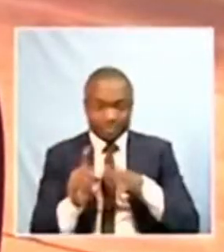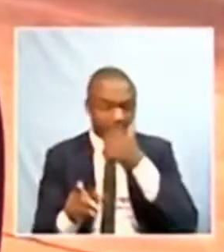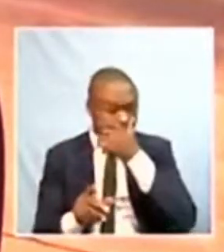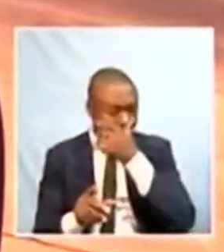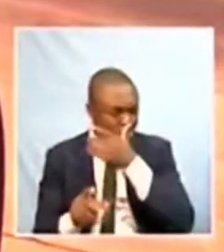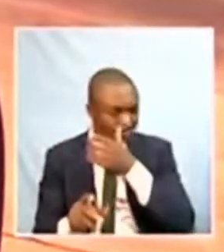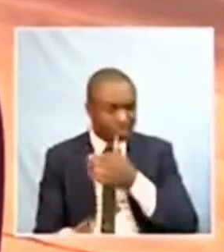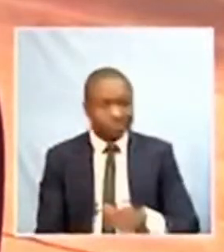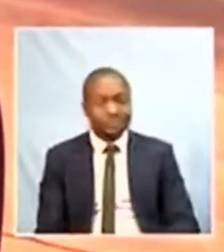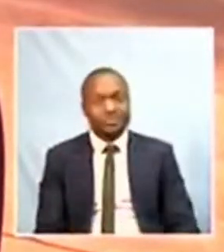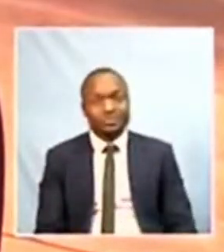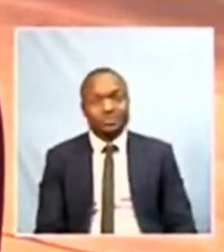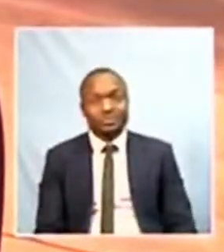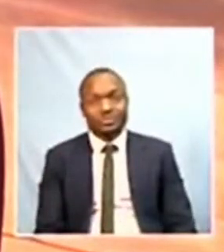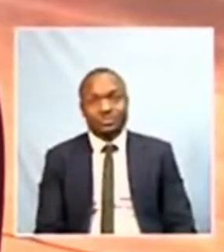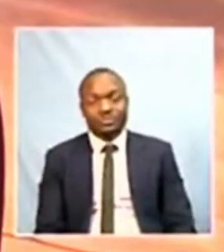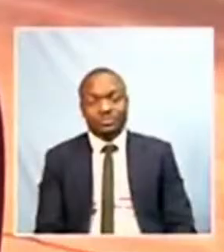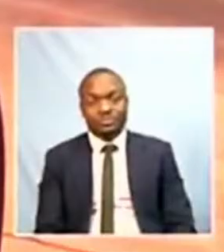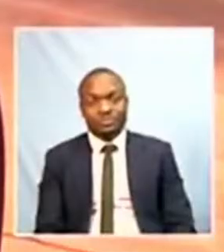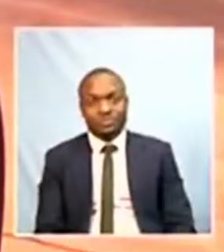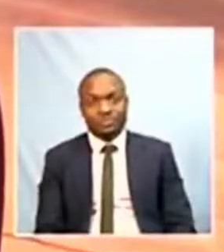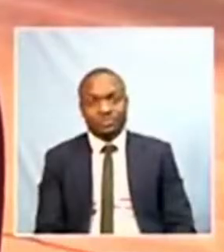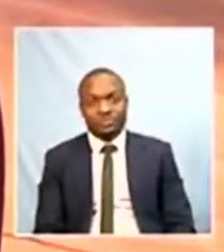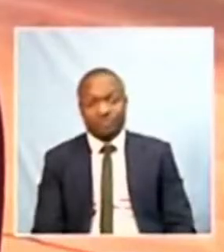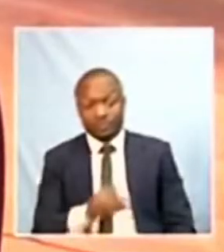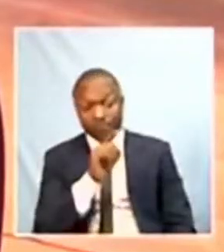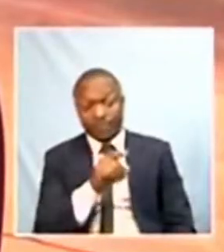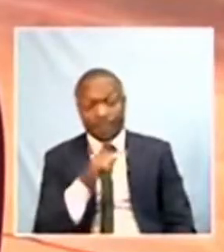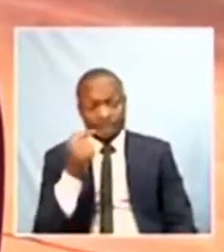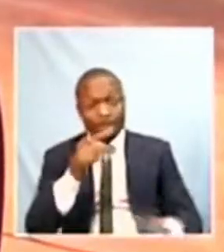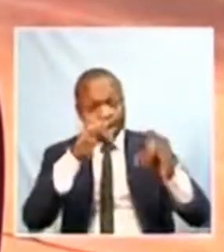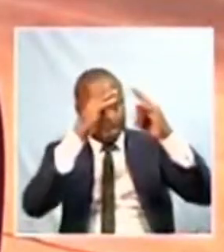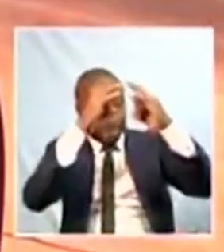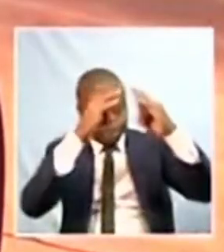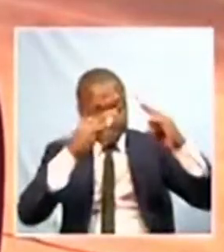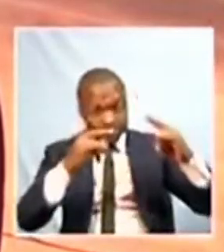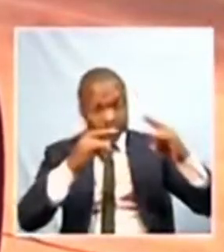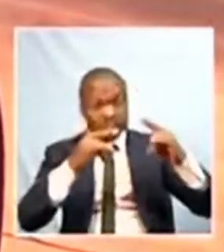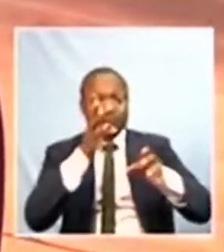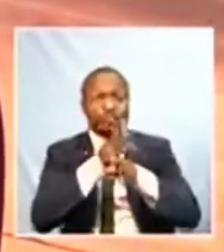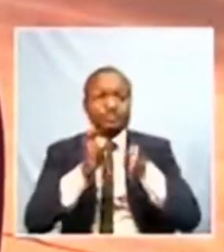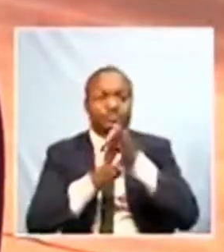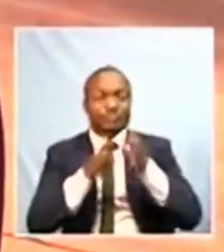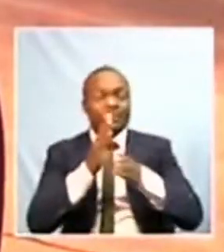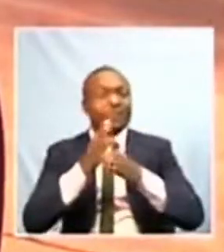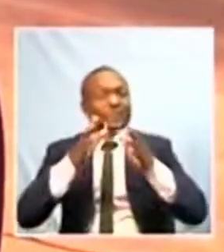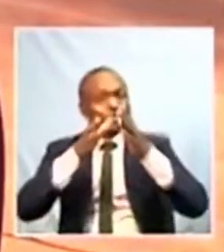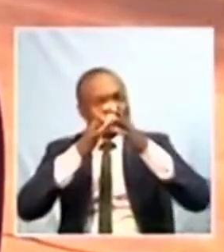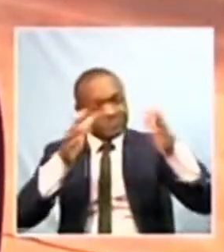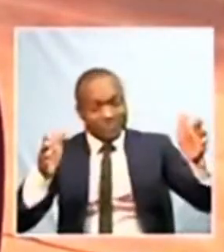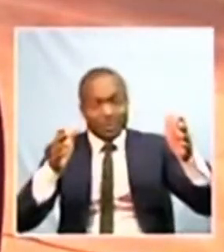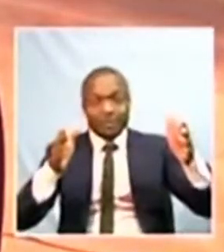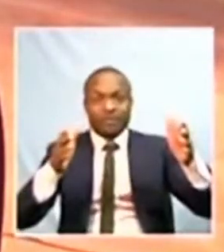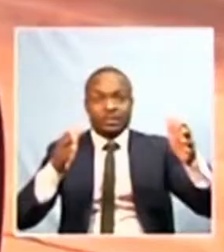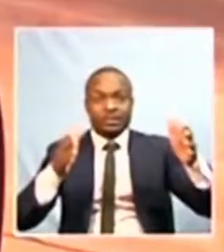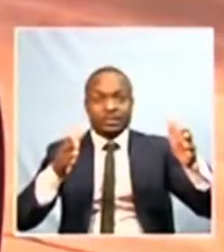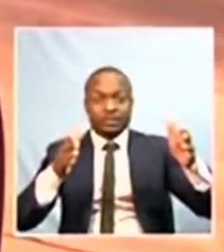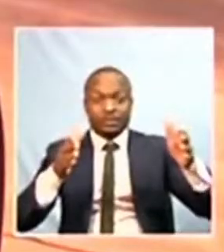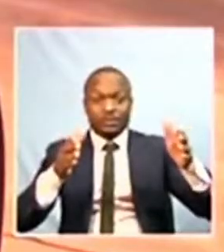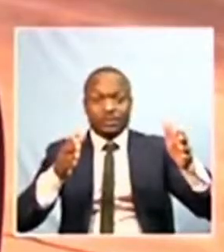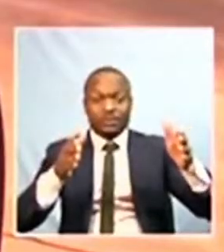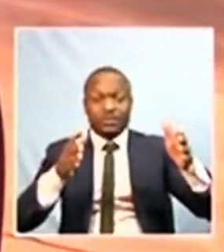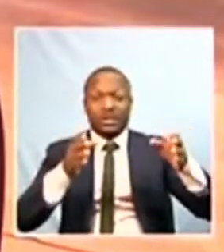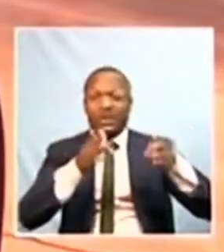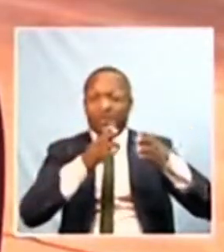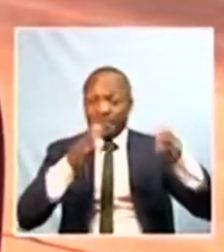was a steel structure that was supposed to be constructed with a bigger capacity. And then